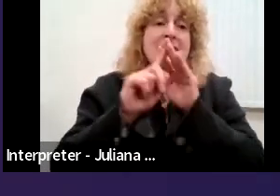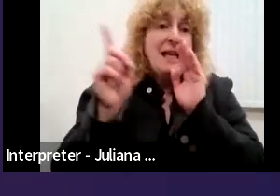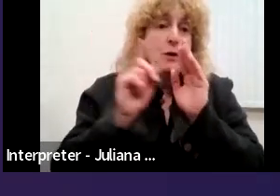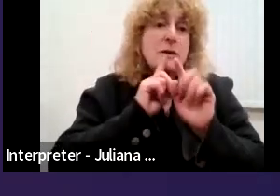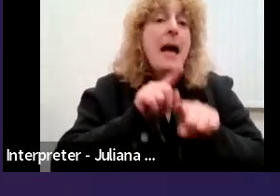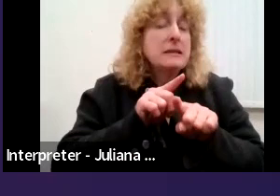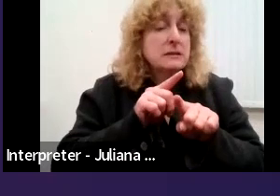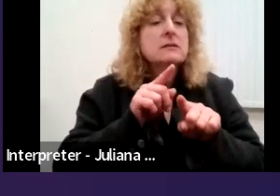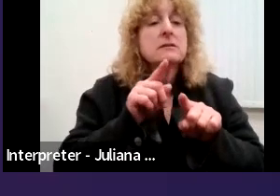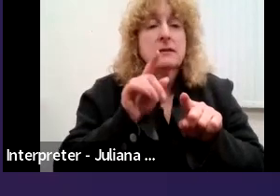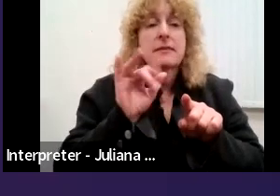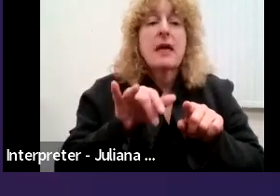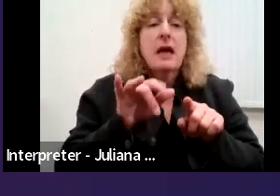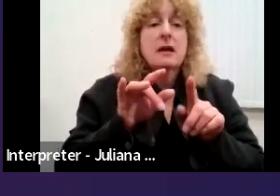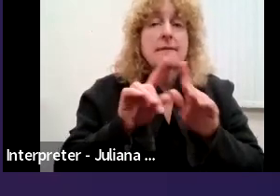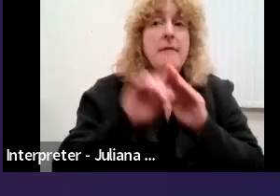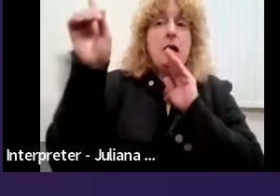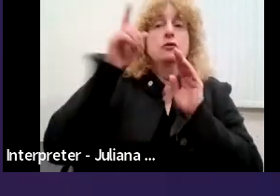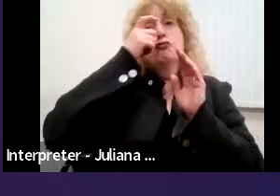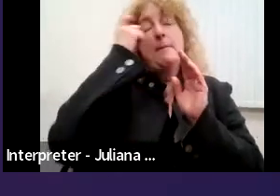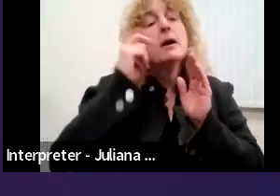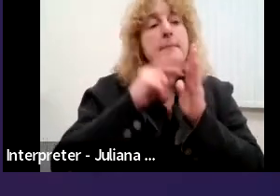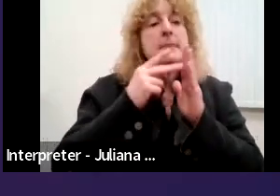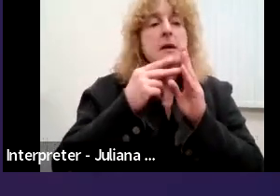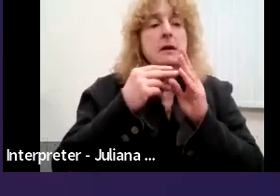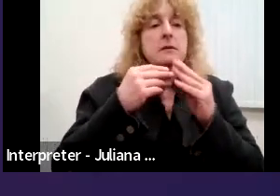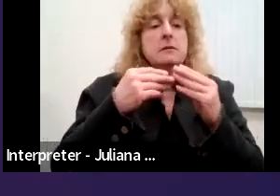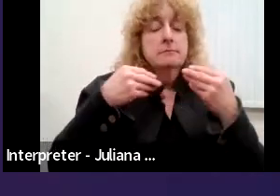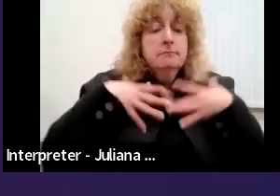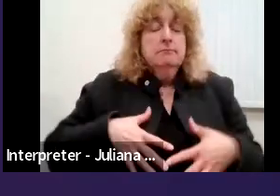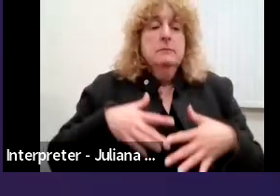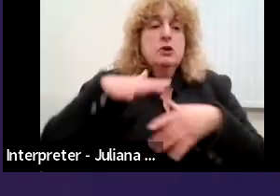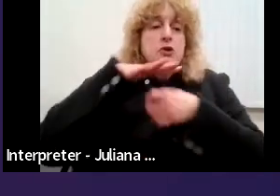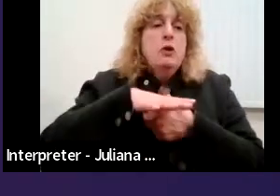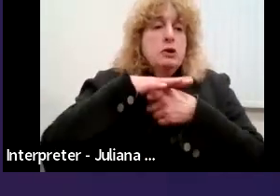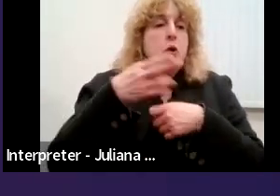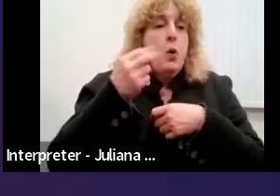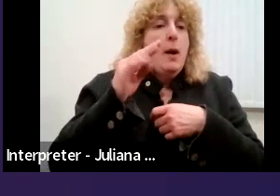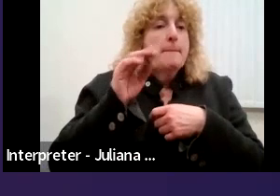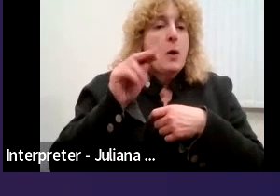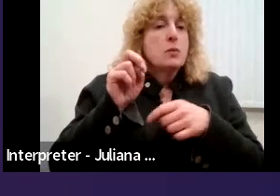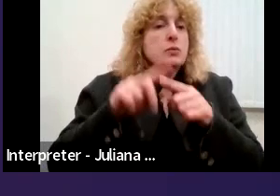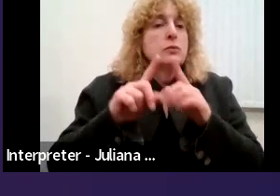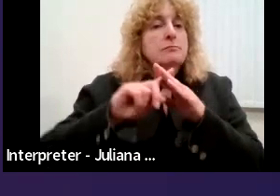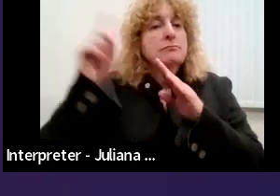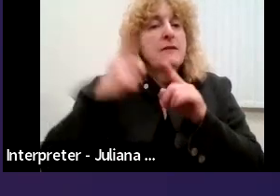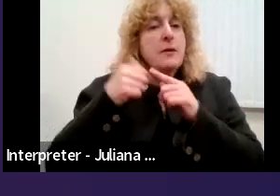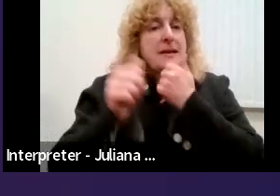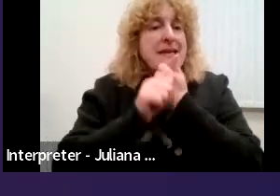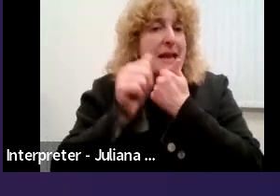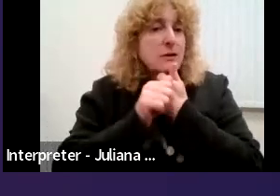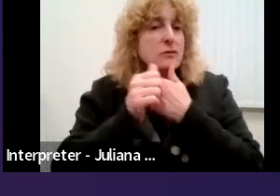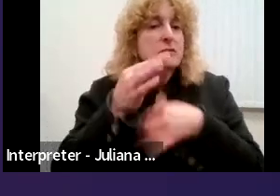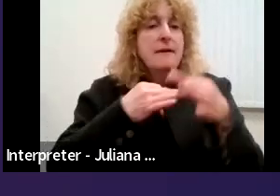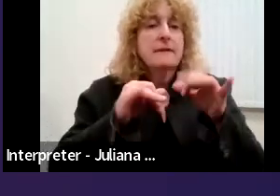flight trauma response involves the release of stress hormones that signal us to flee from the danger or threat. Instead of staying in a dangerous situation,